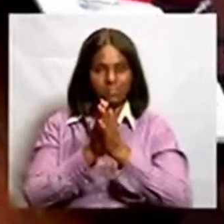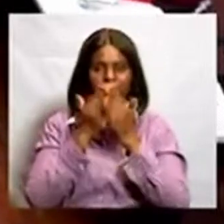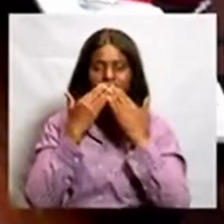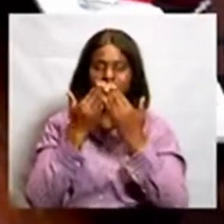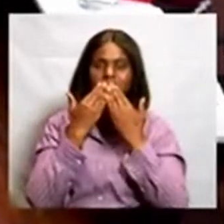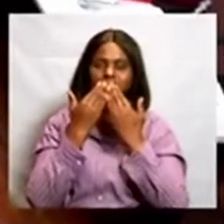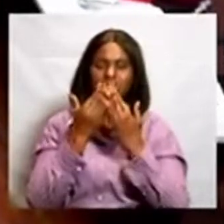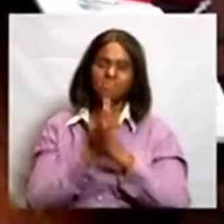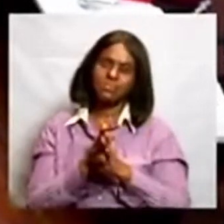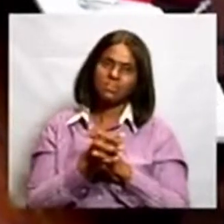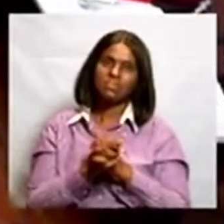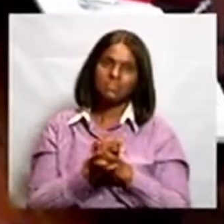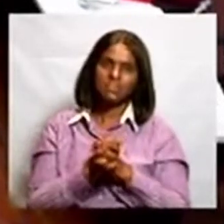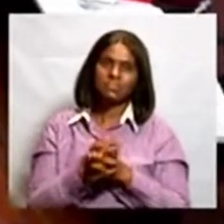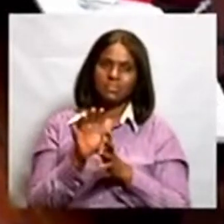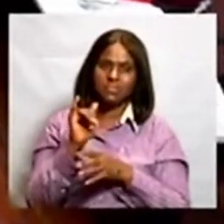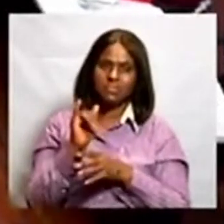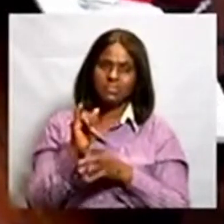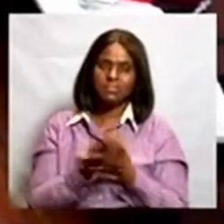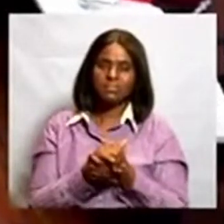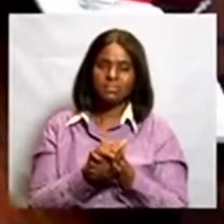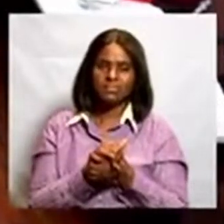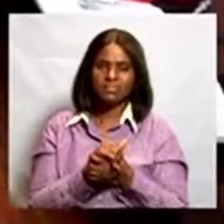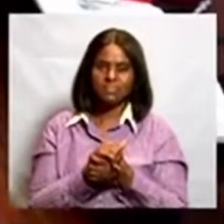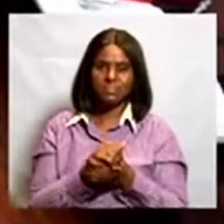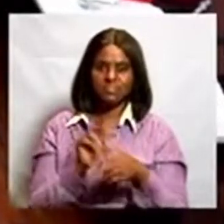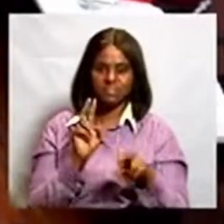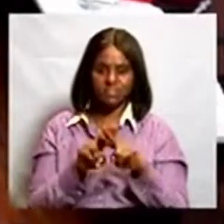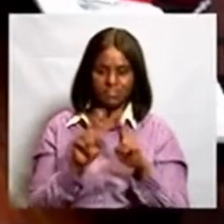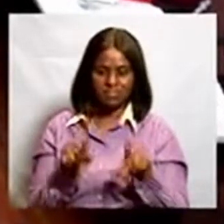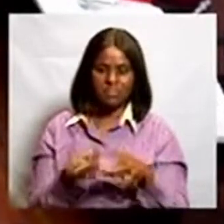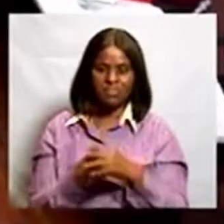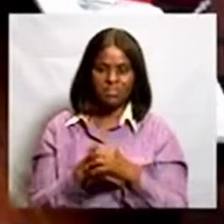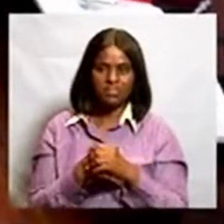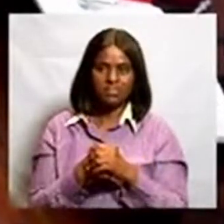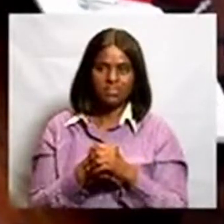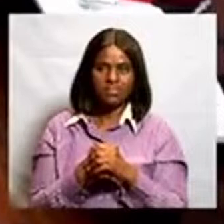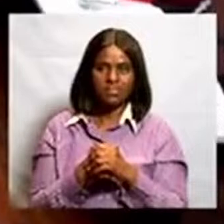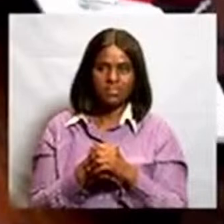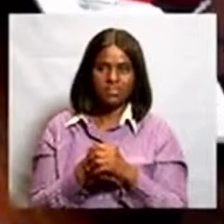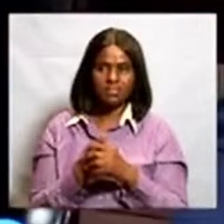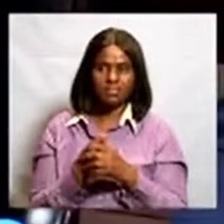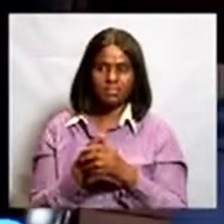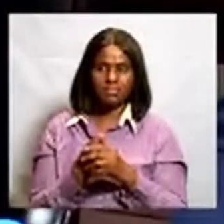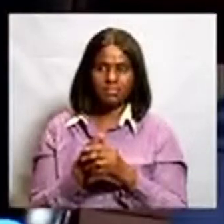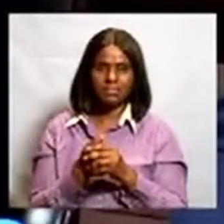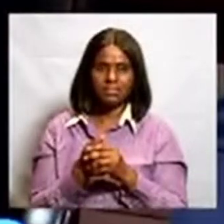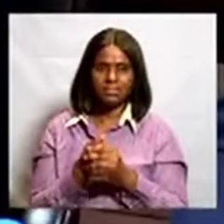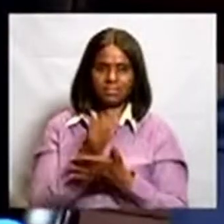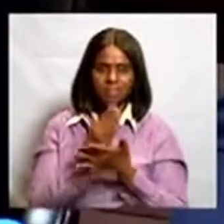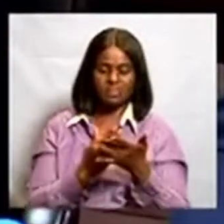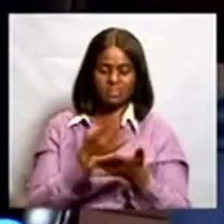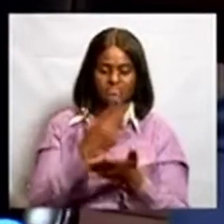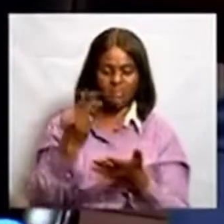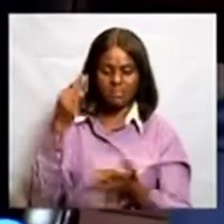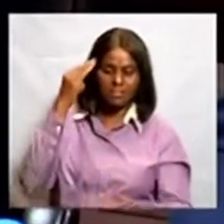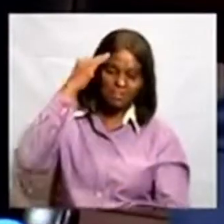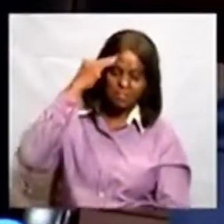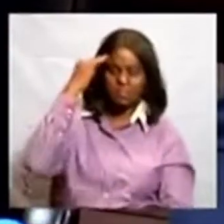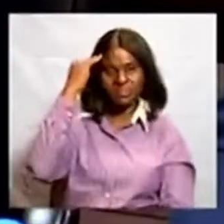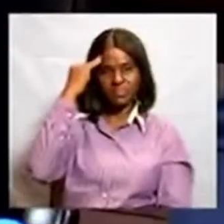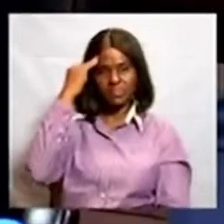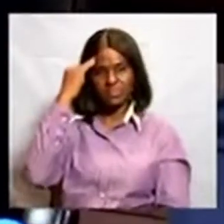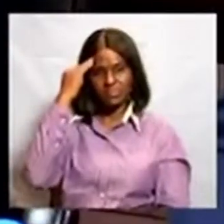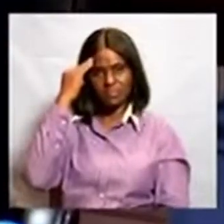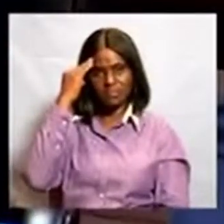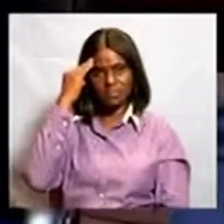Yeah, thank Chair. you. Yes. Yes. Chair, I think certain things must be known. When we